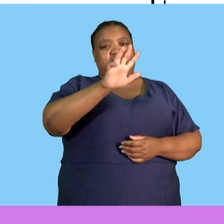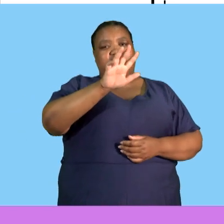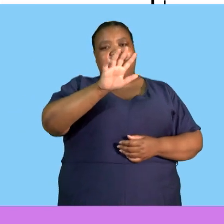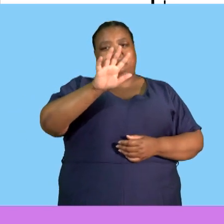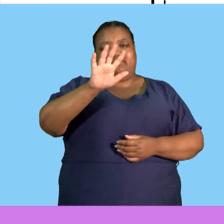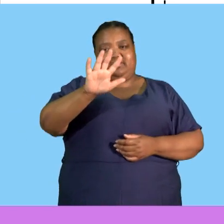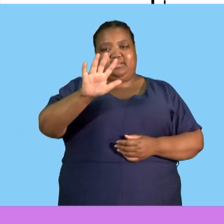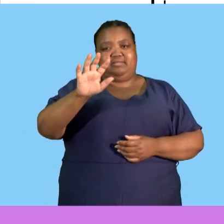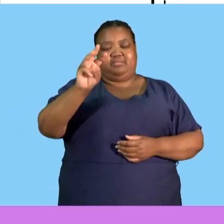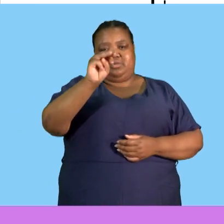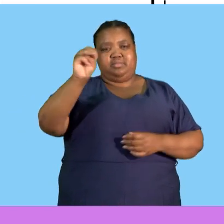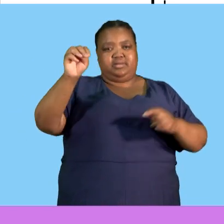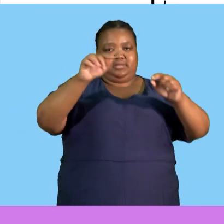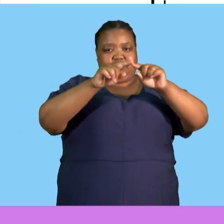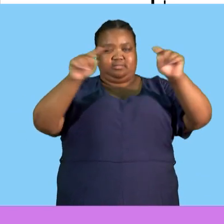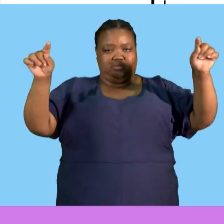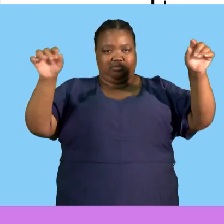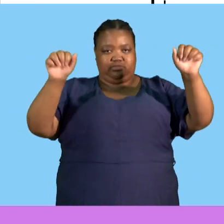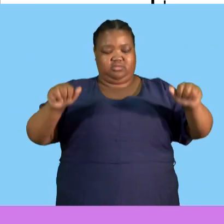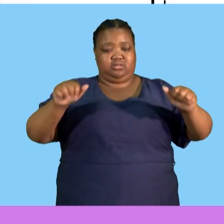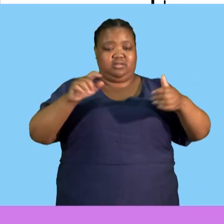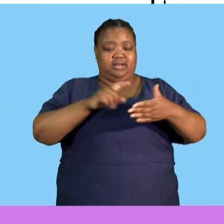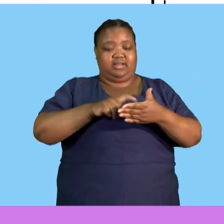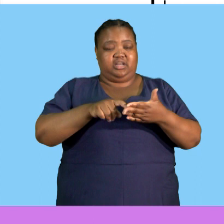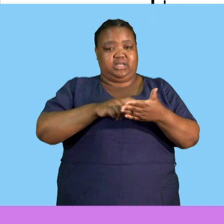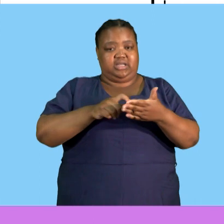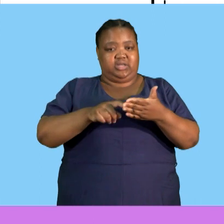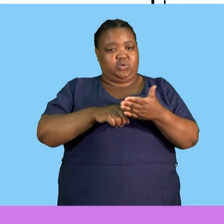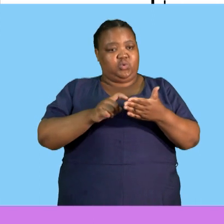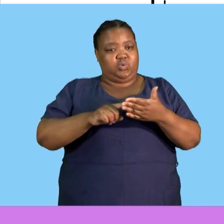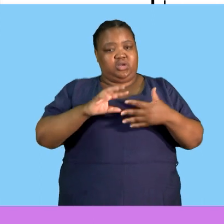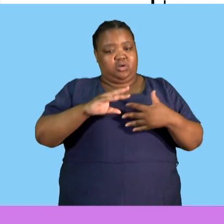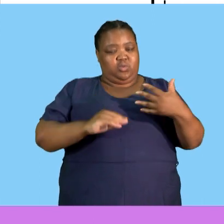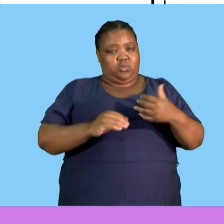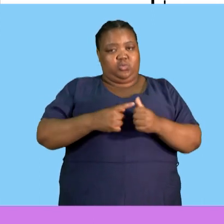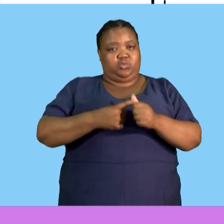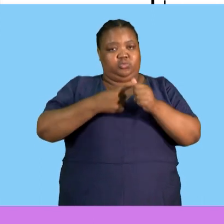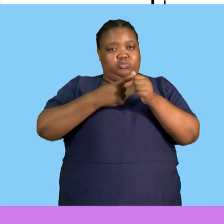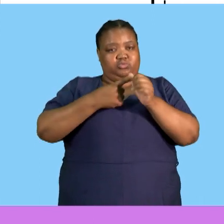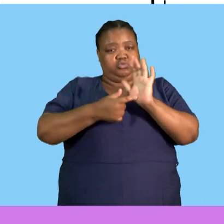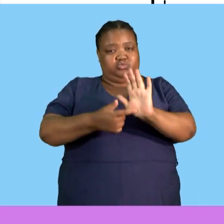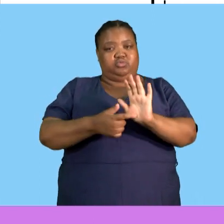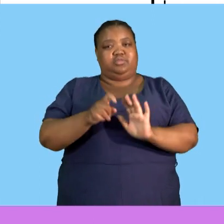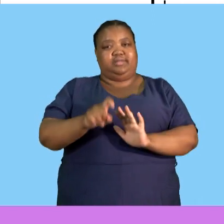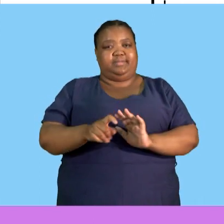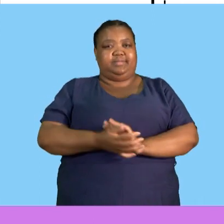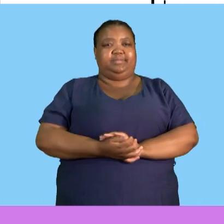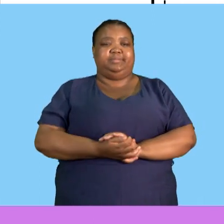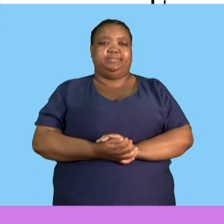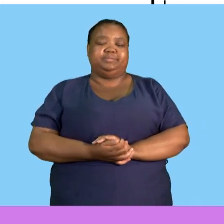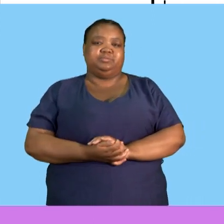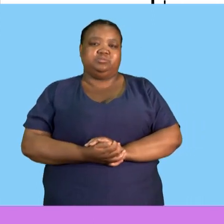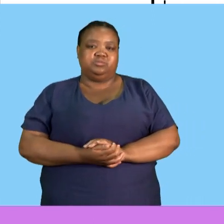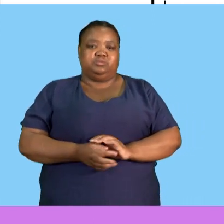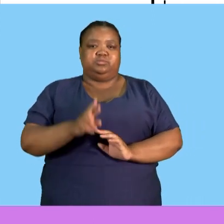millimeters long. Show all your calculations. Very important there. We need to calculate to determine the maximum